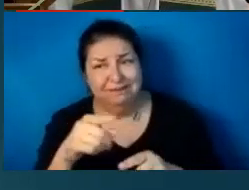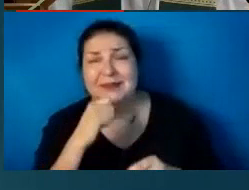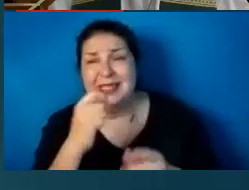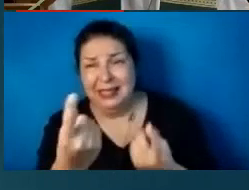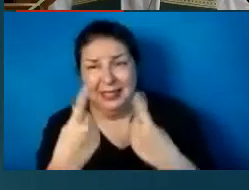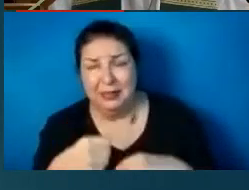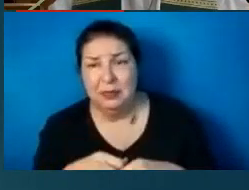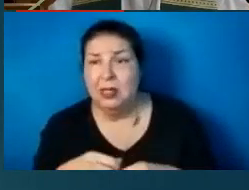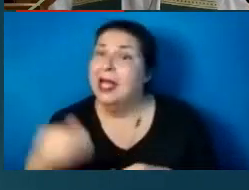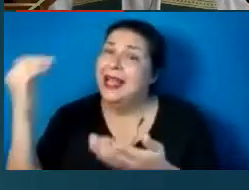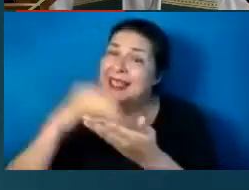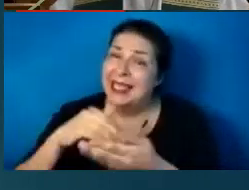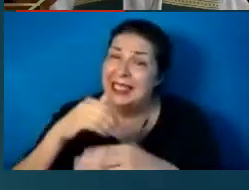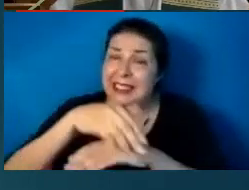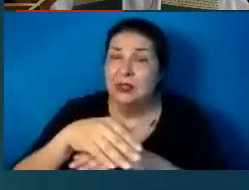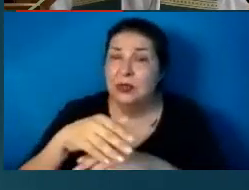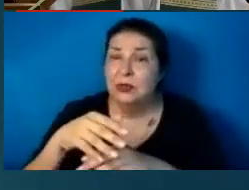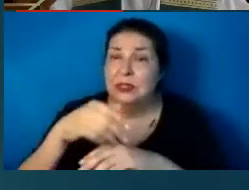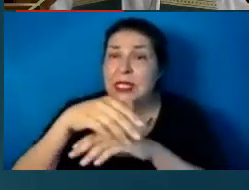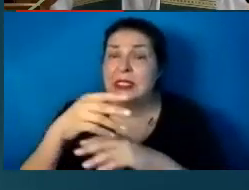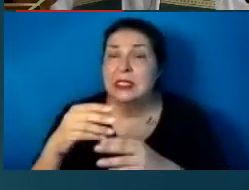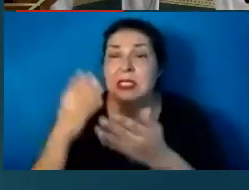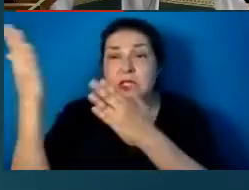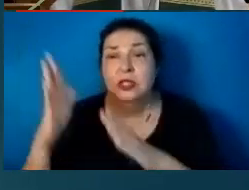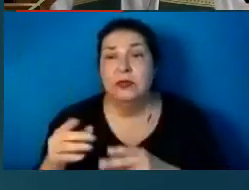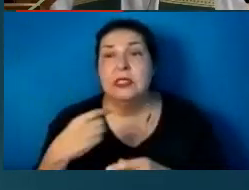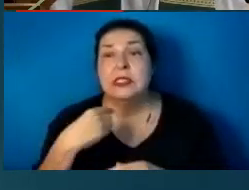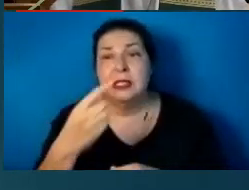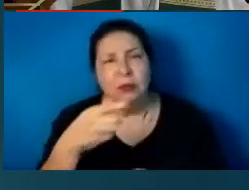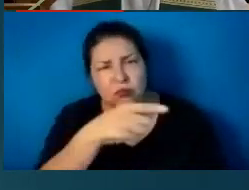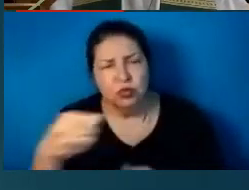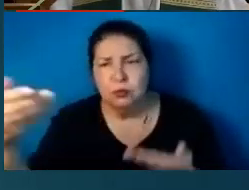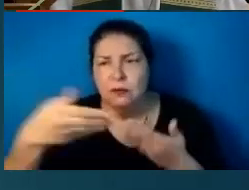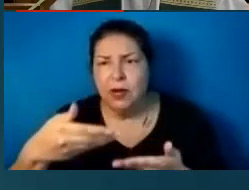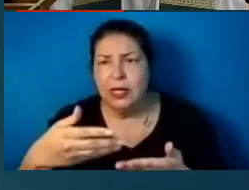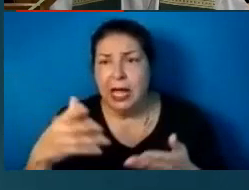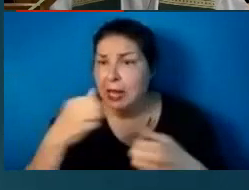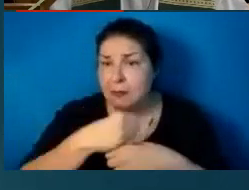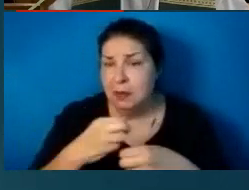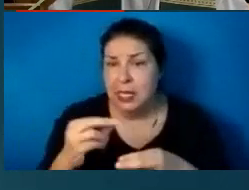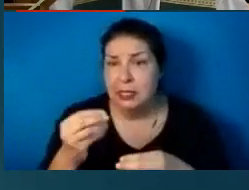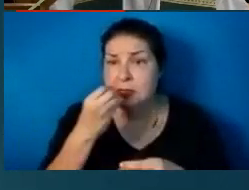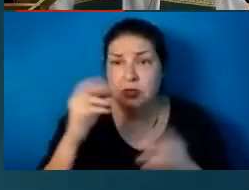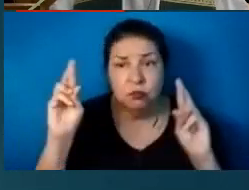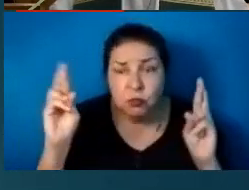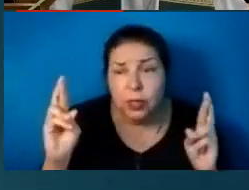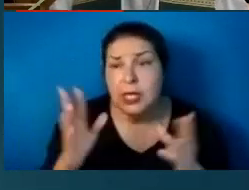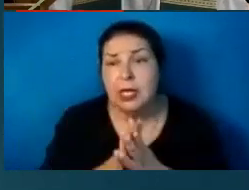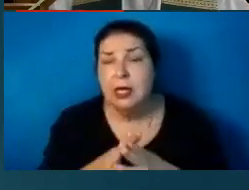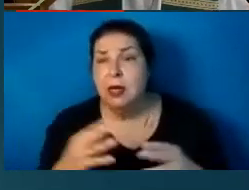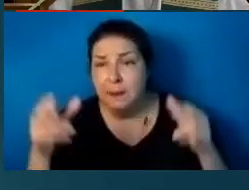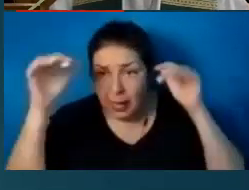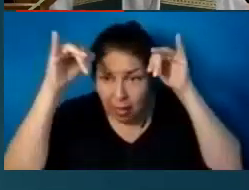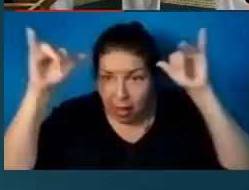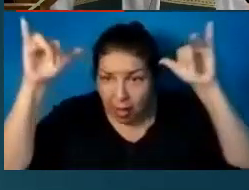saying, 'Tell those who are invited, see, I have prepared my dinner. My oxen and my fat calves had been slaughtered, and